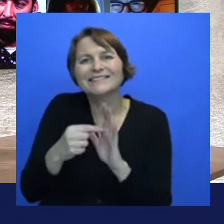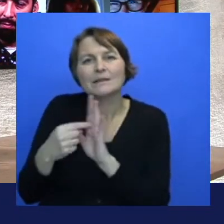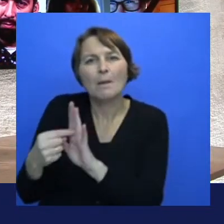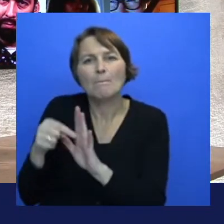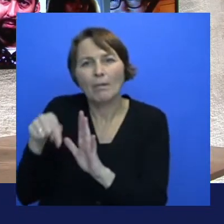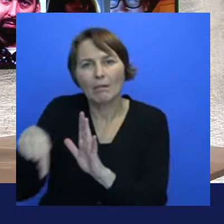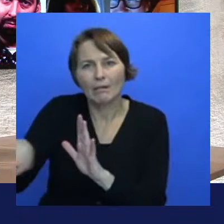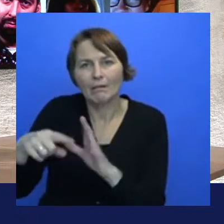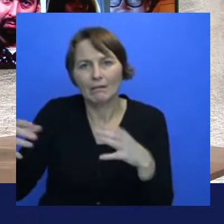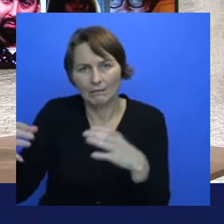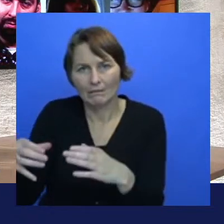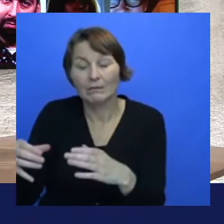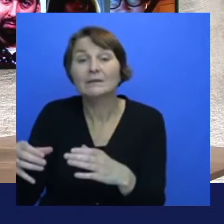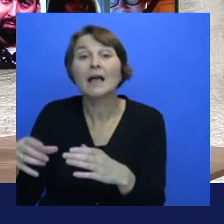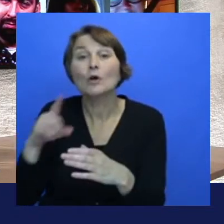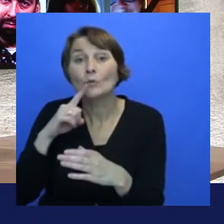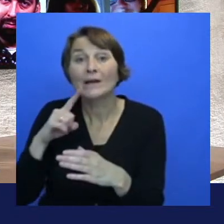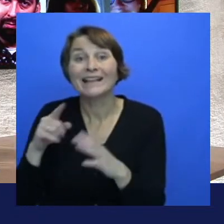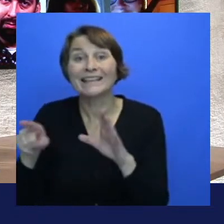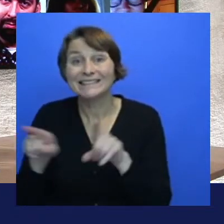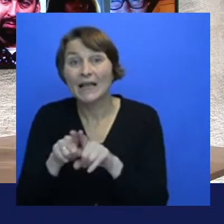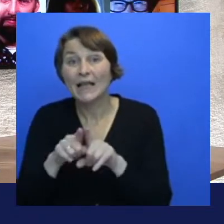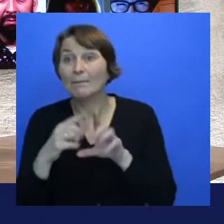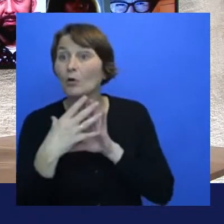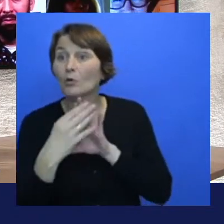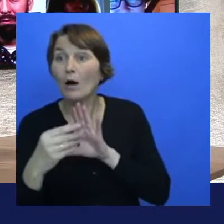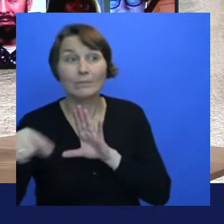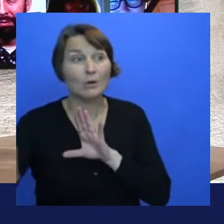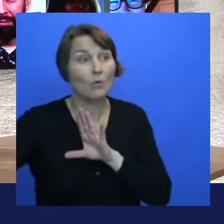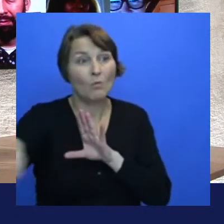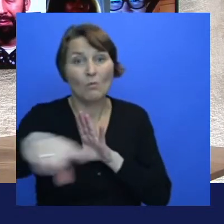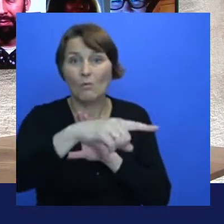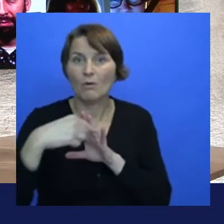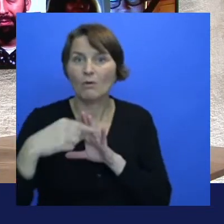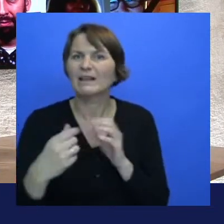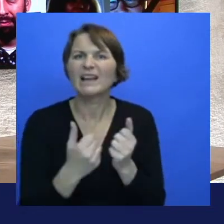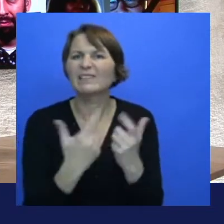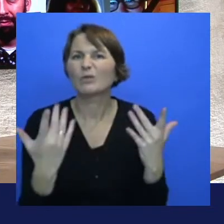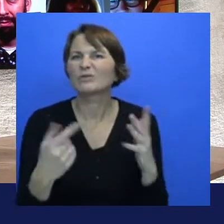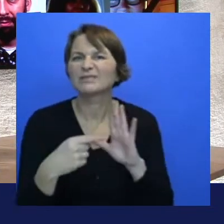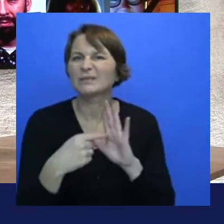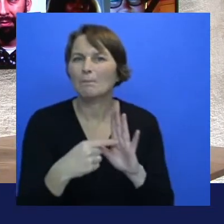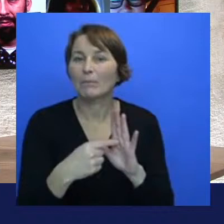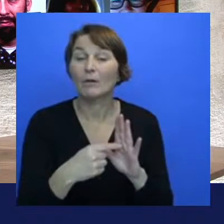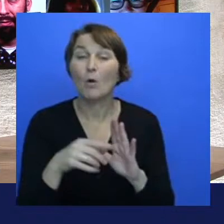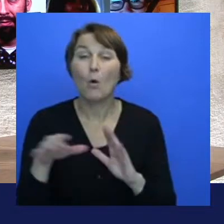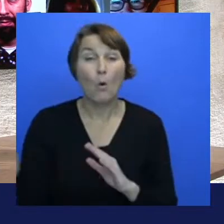white male 50+ people perfect. That's not representing